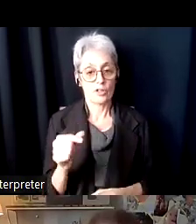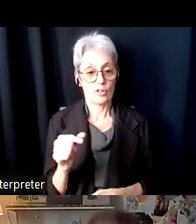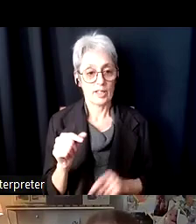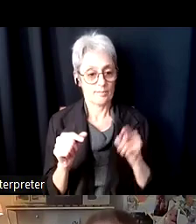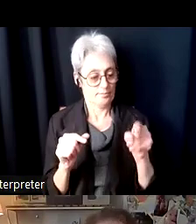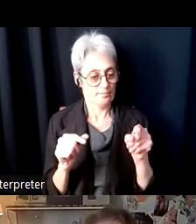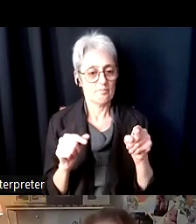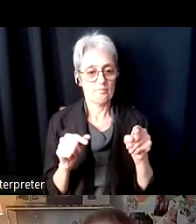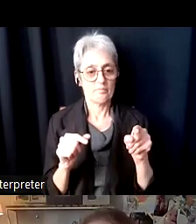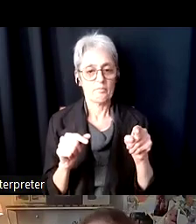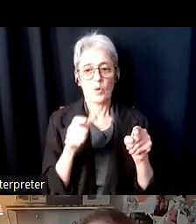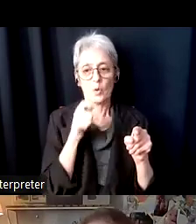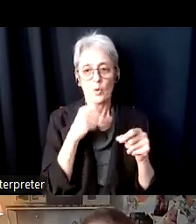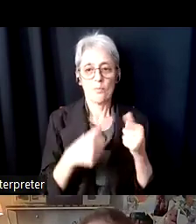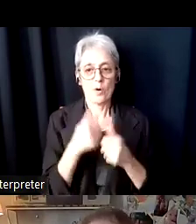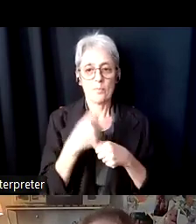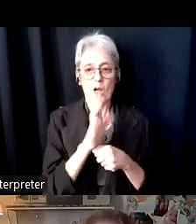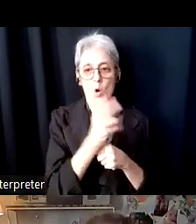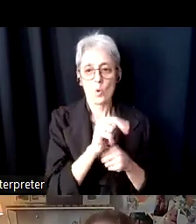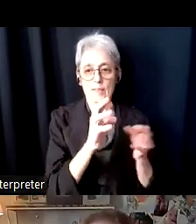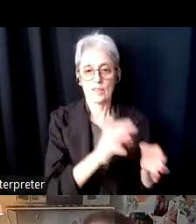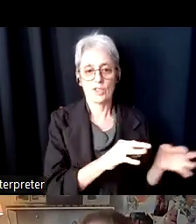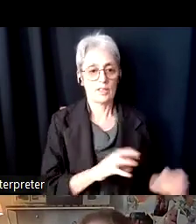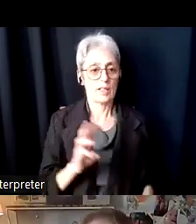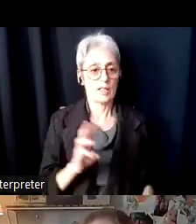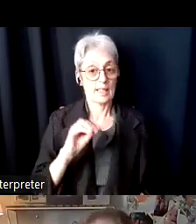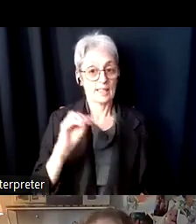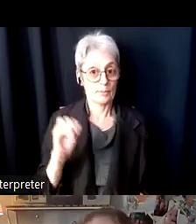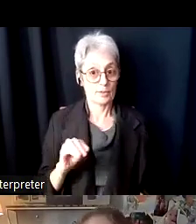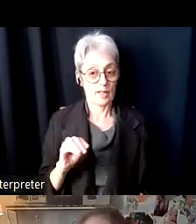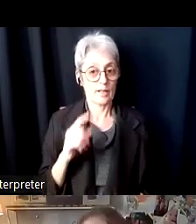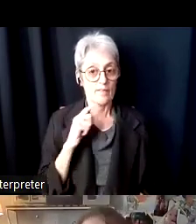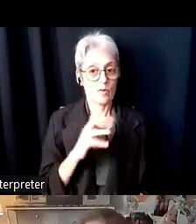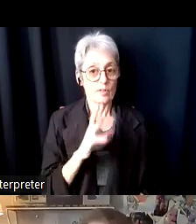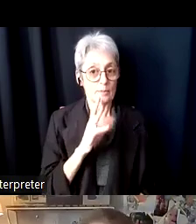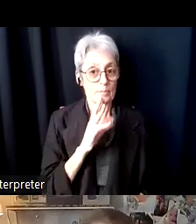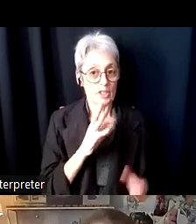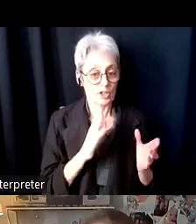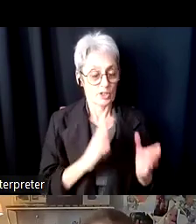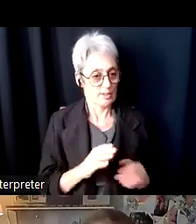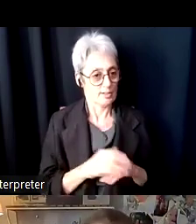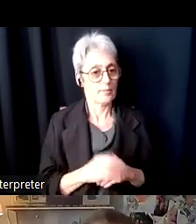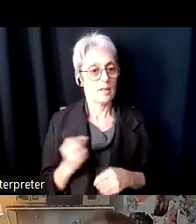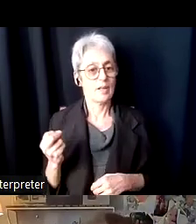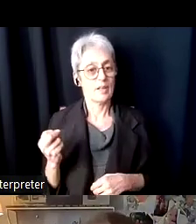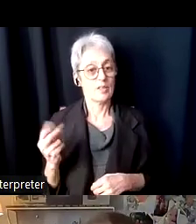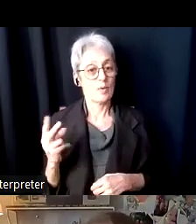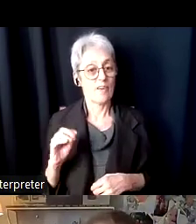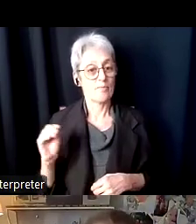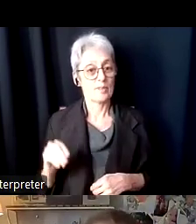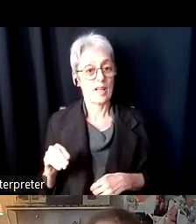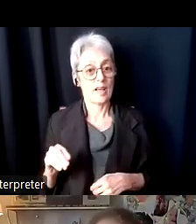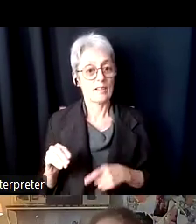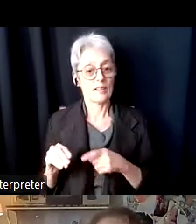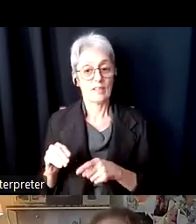the decisions. And it's 60% for those who use spoken communication, while just 12% of those who prefer